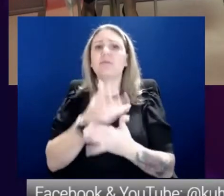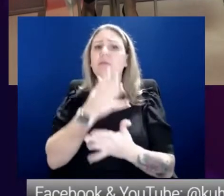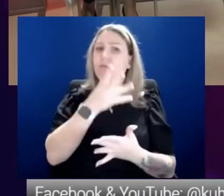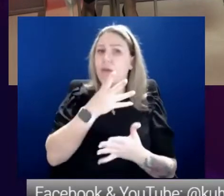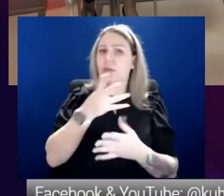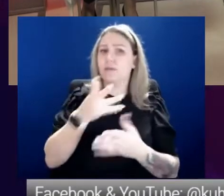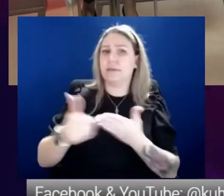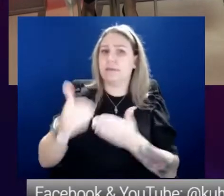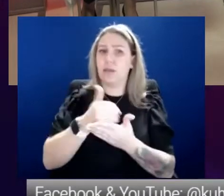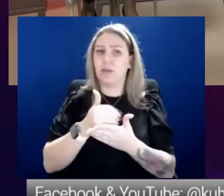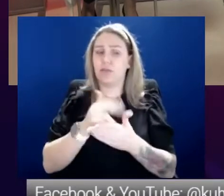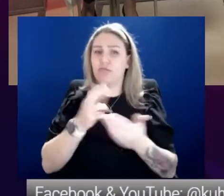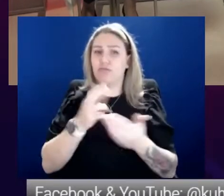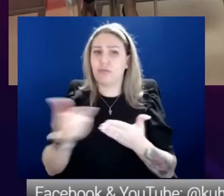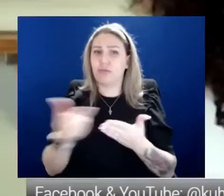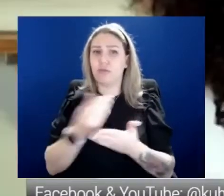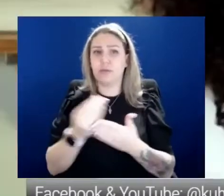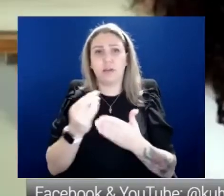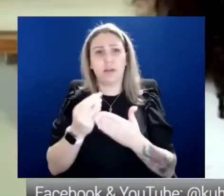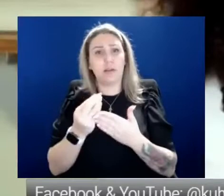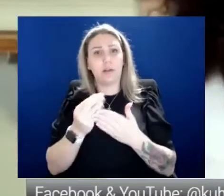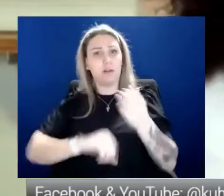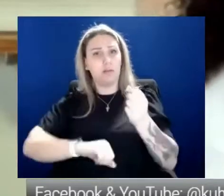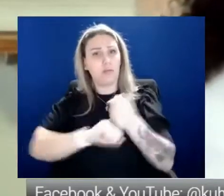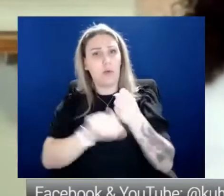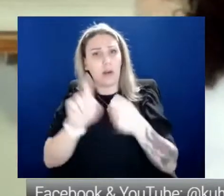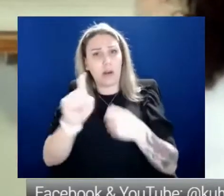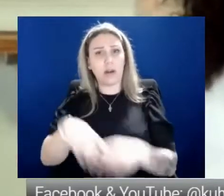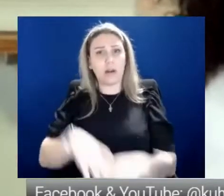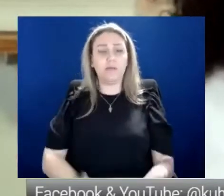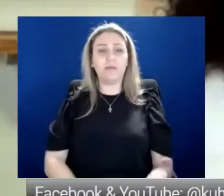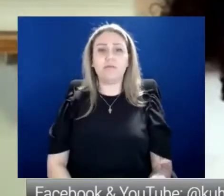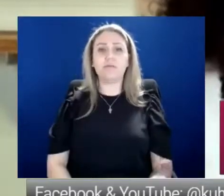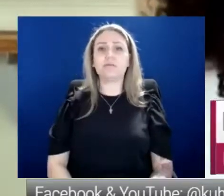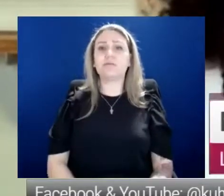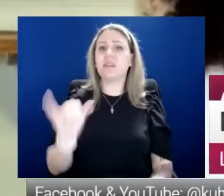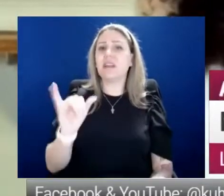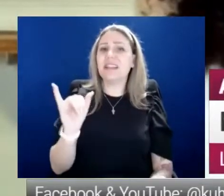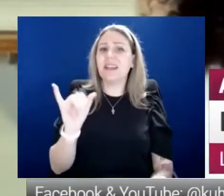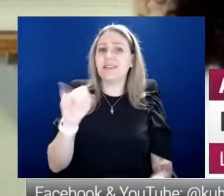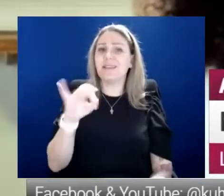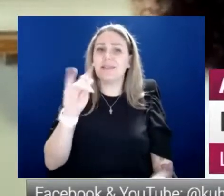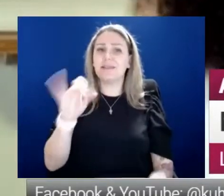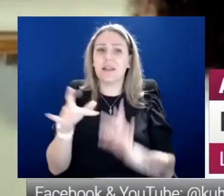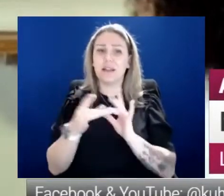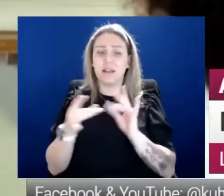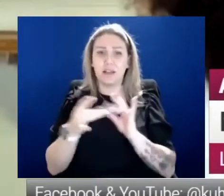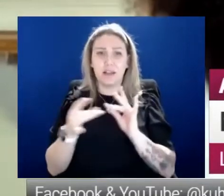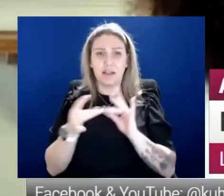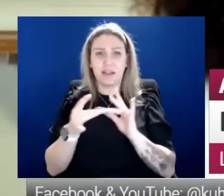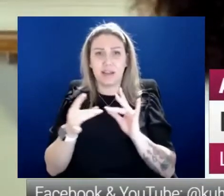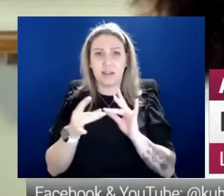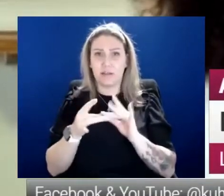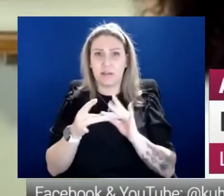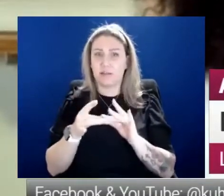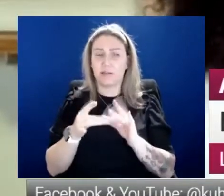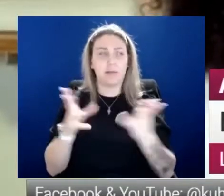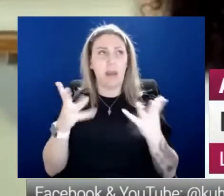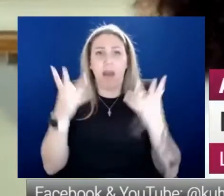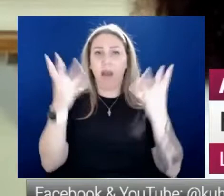and the support that they need? Yes, like Sally said, it's in the news all of the time,